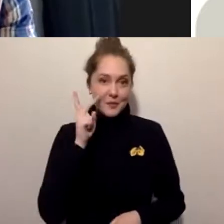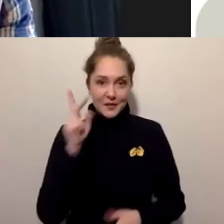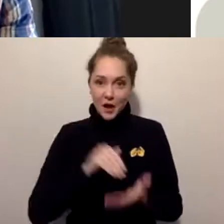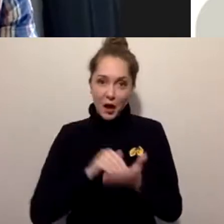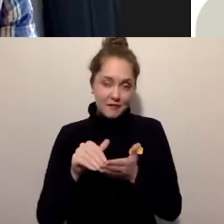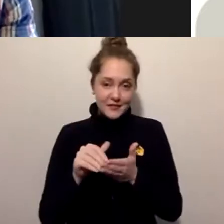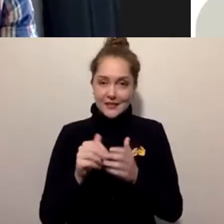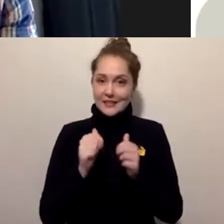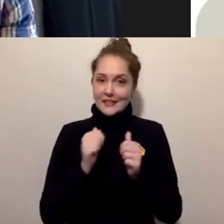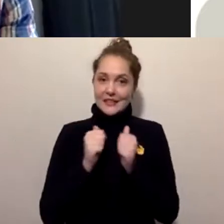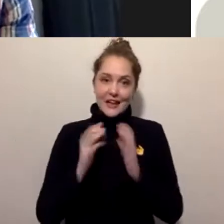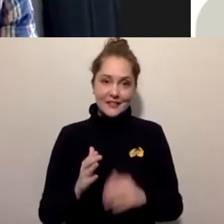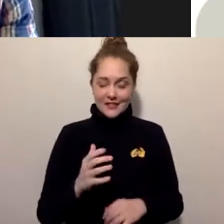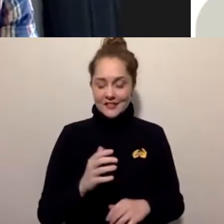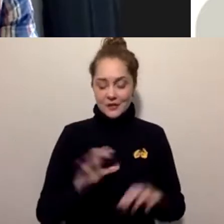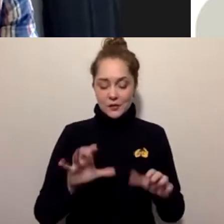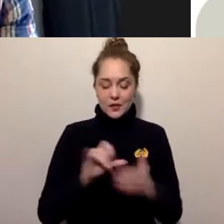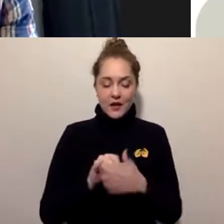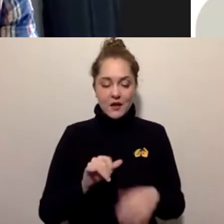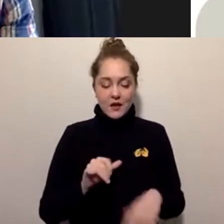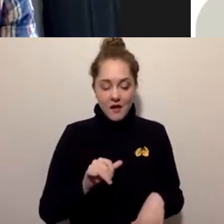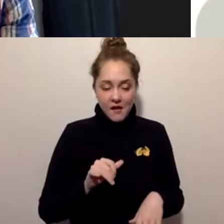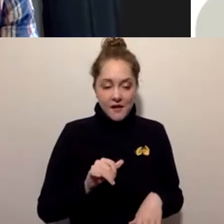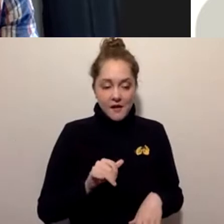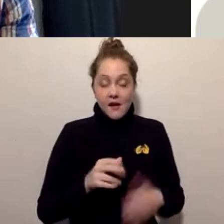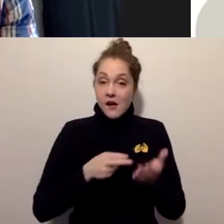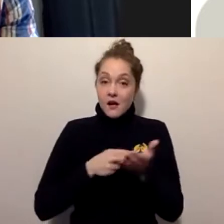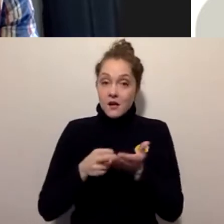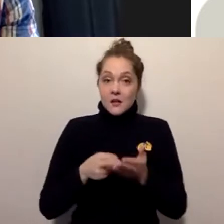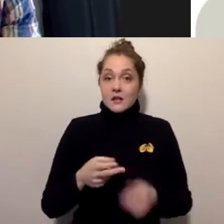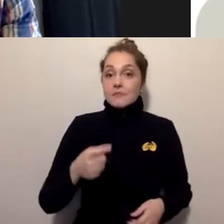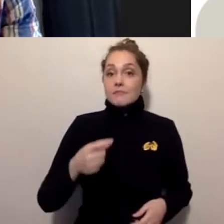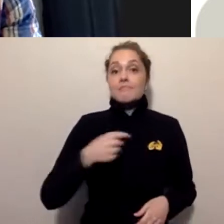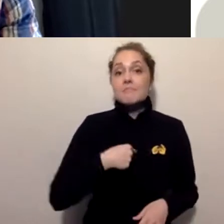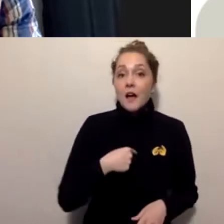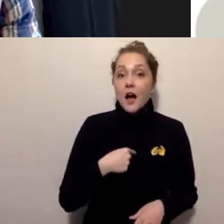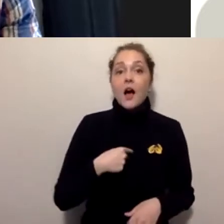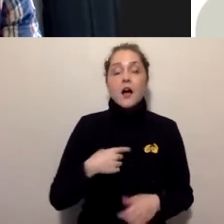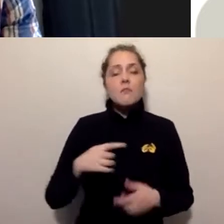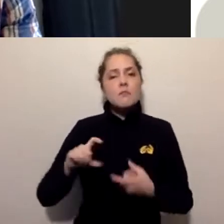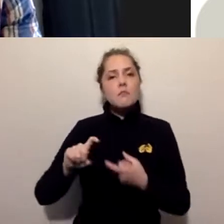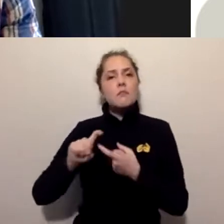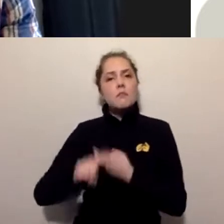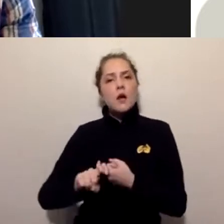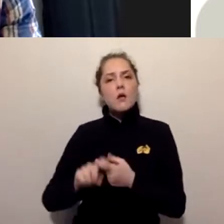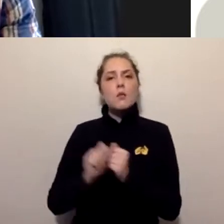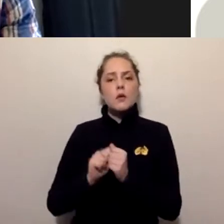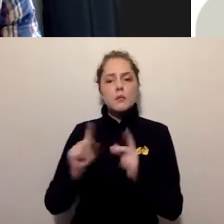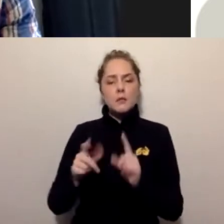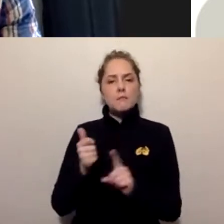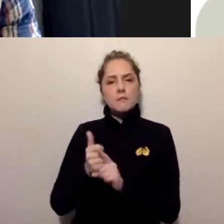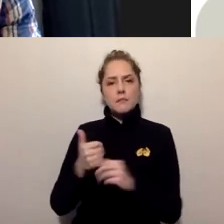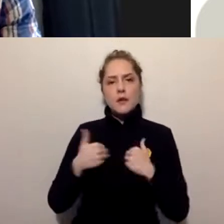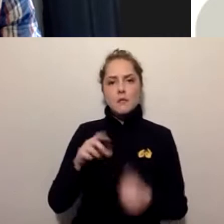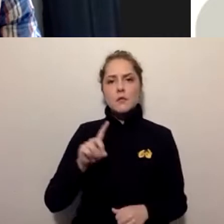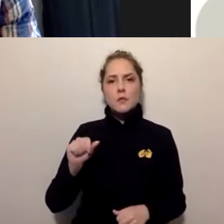often. I'll be honest with you. I have been friends with people with disabilities